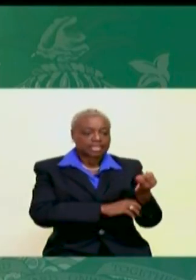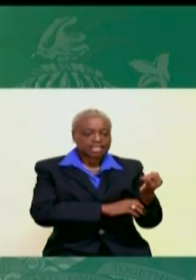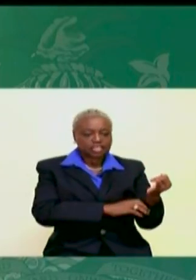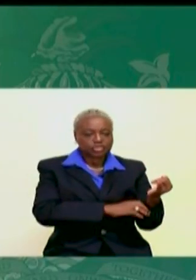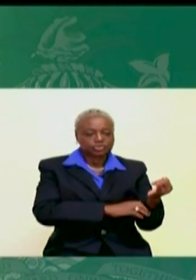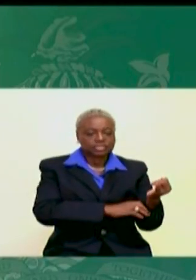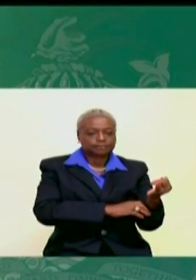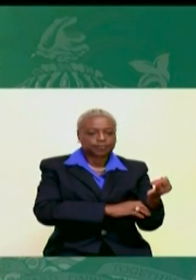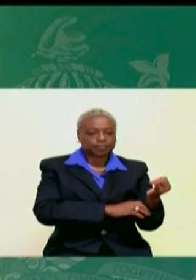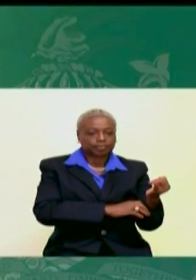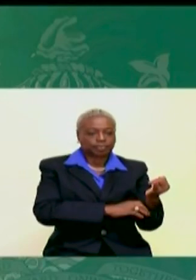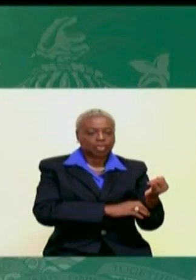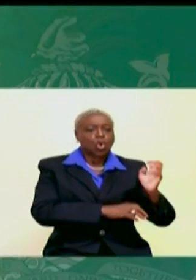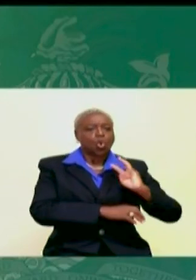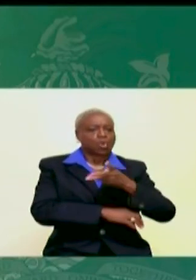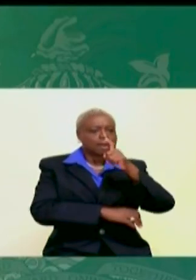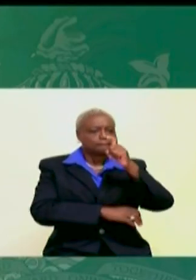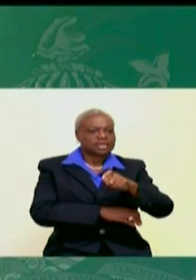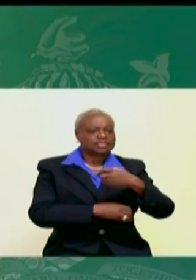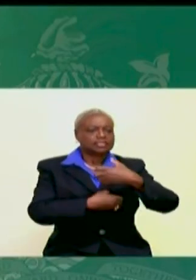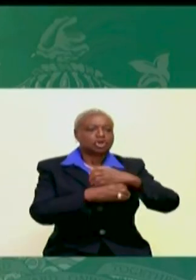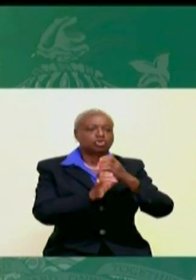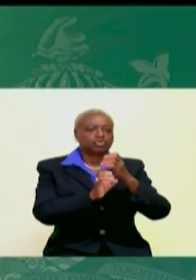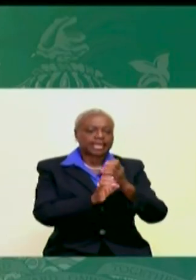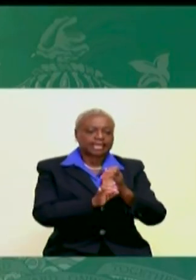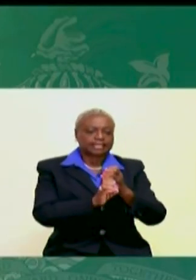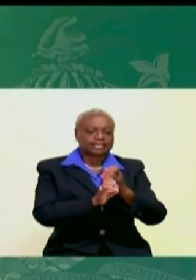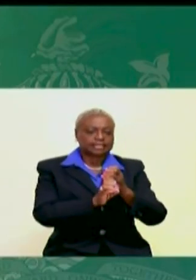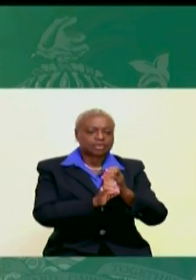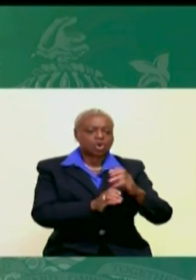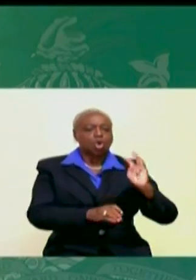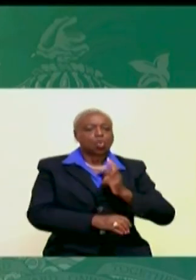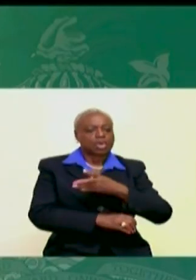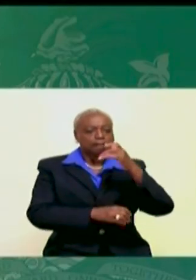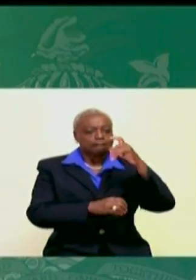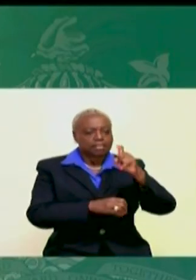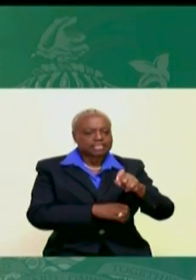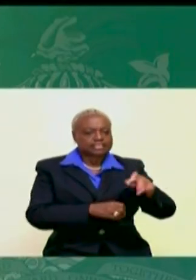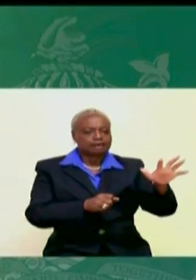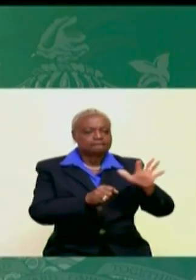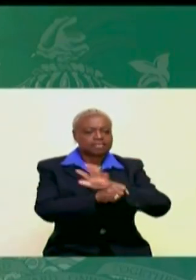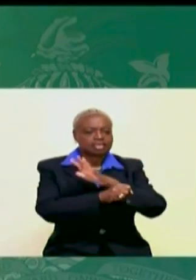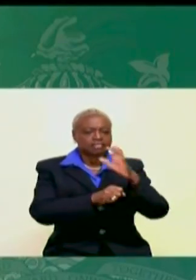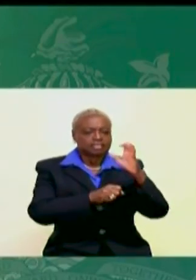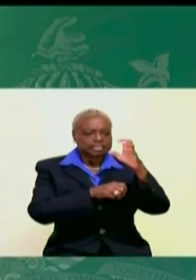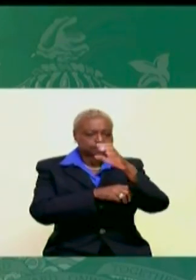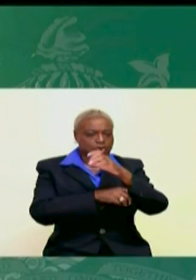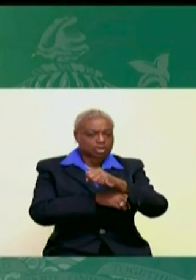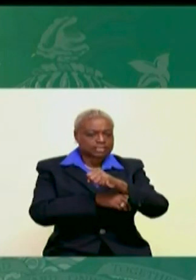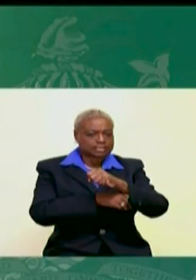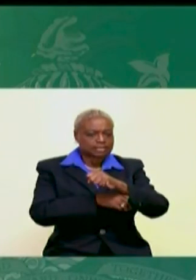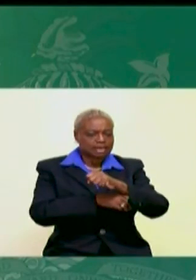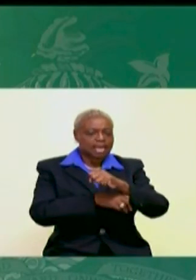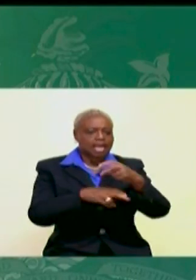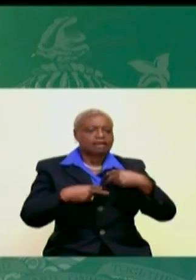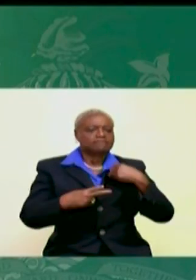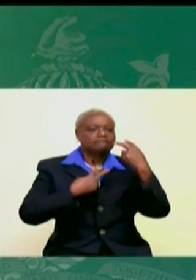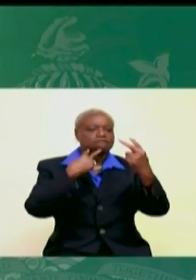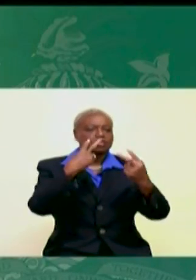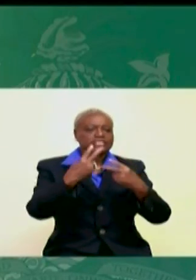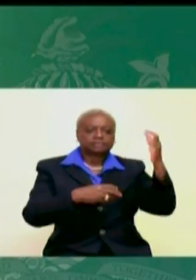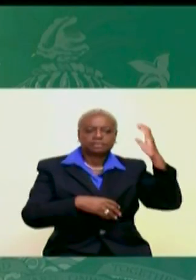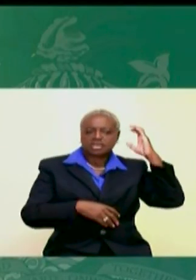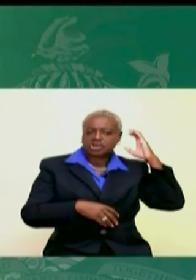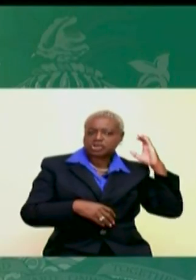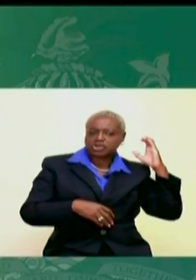so we have to create, and we have to fill the spots. We have to cause a voice to be heard on ZNS and all the